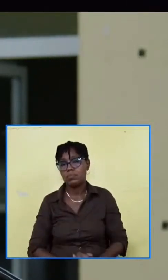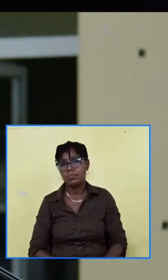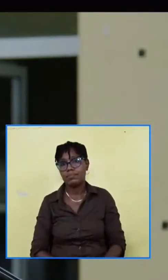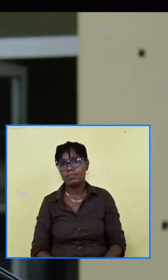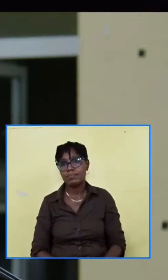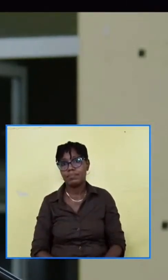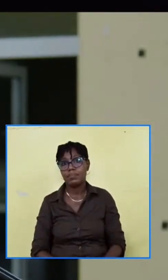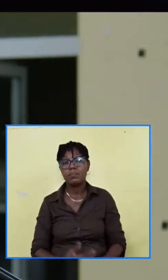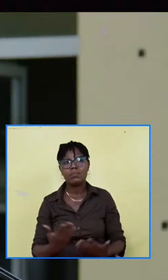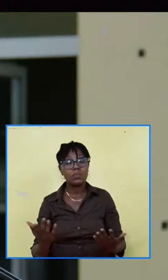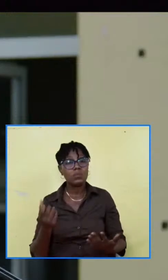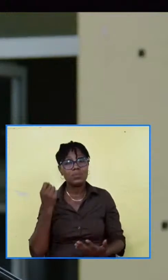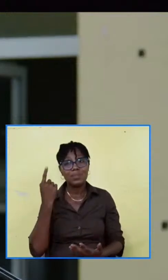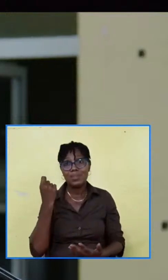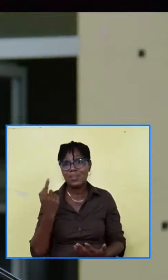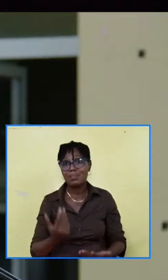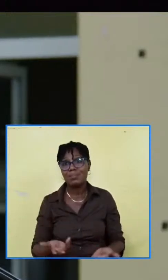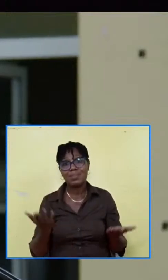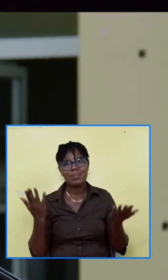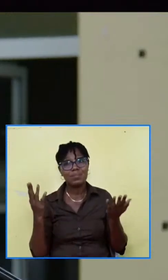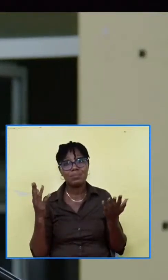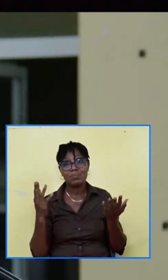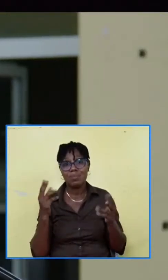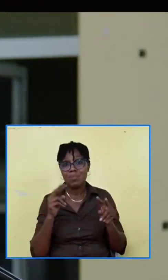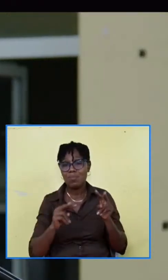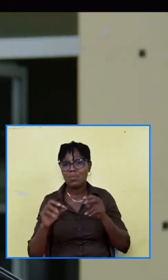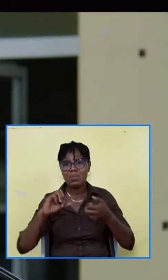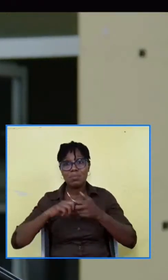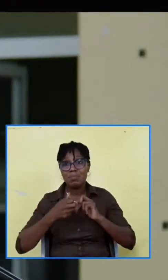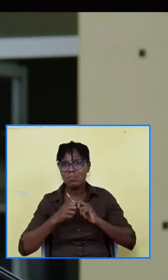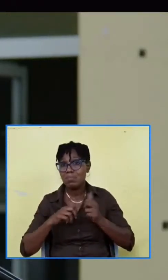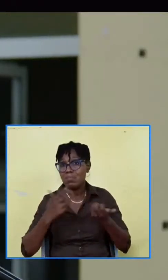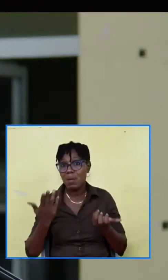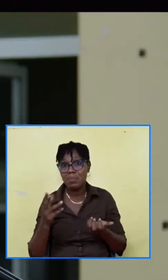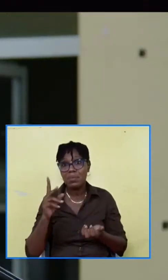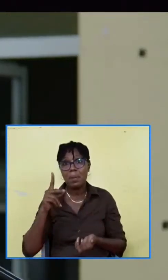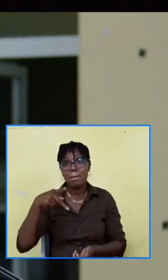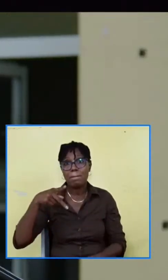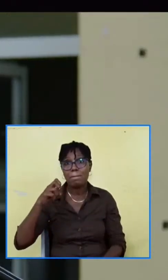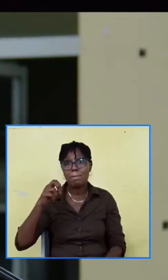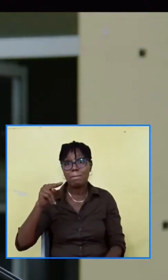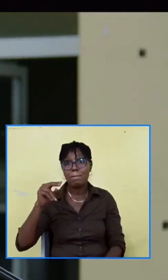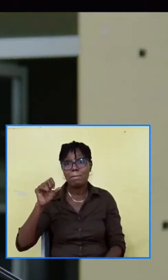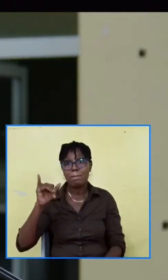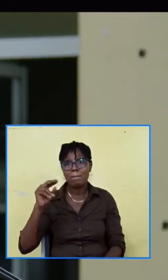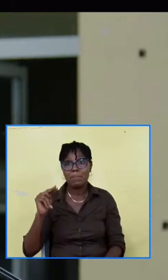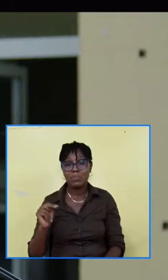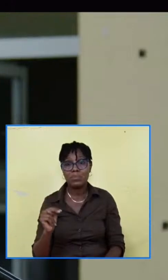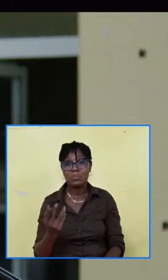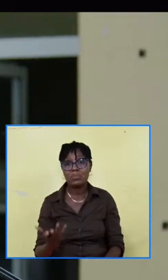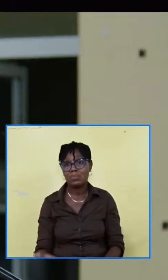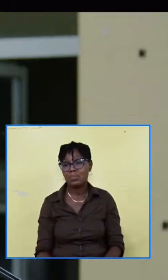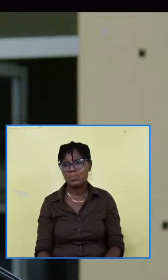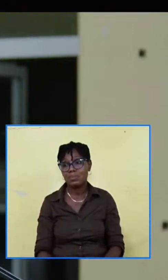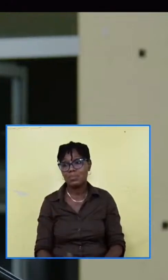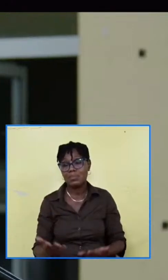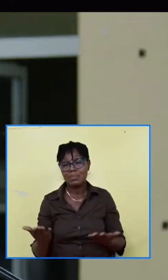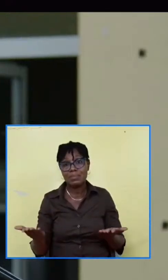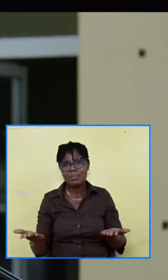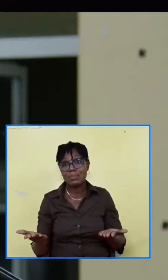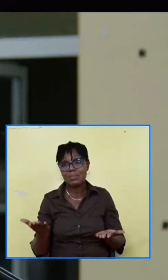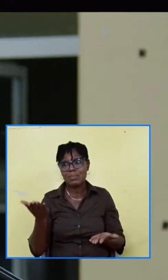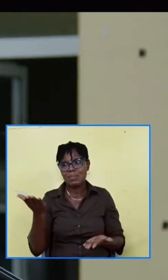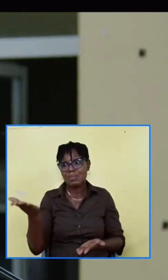let's be honest and look at some of the issues which are with the pension too. A lot of people's pensions, their younger children spend